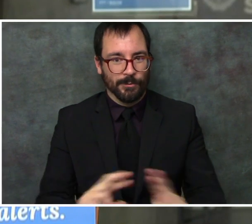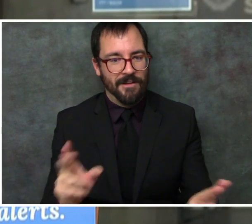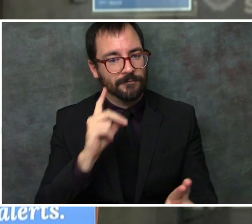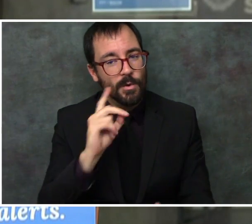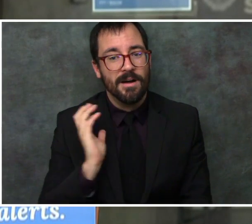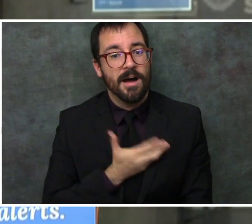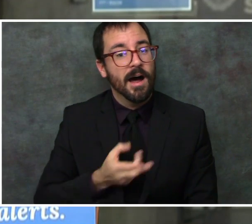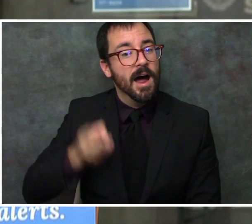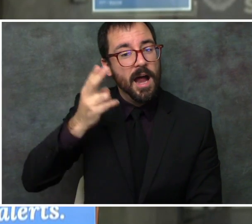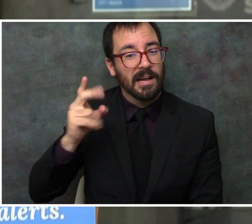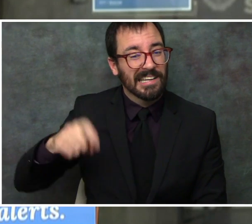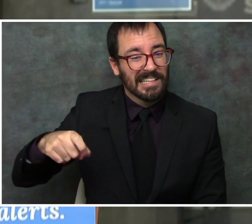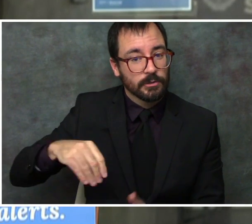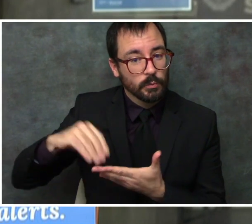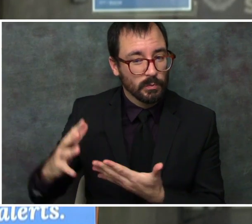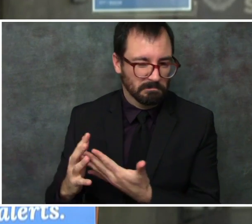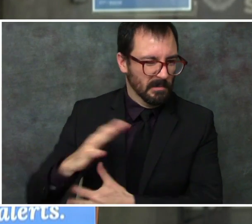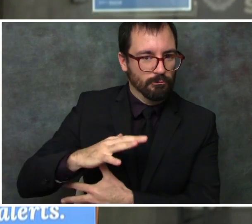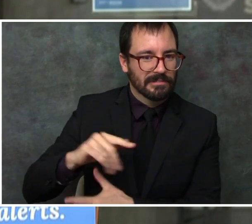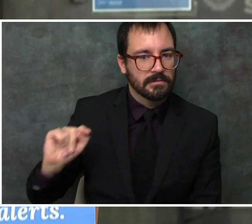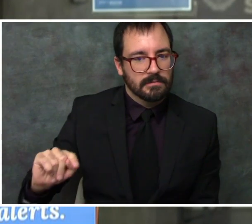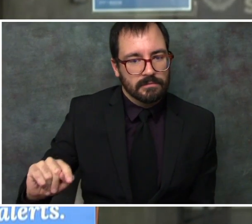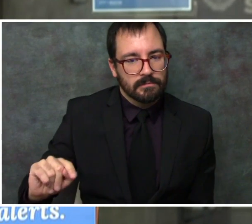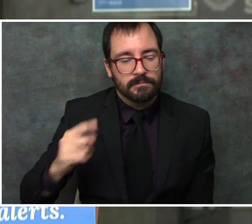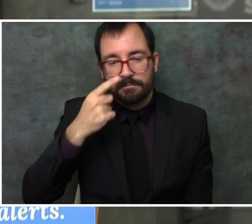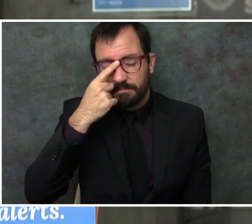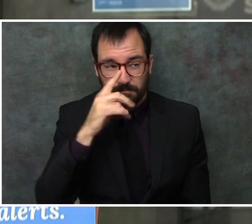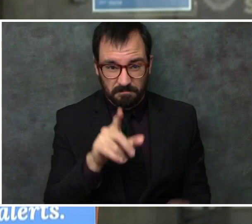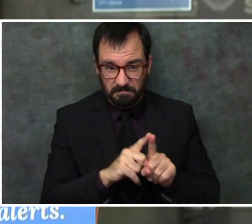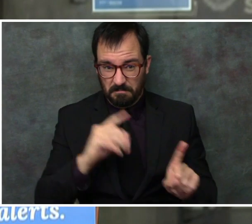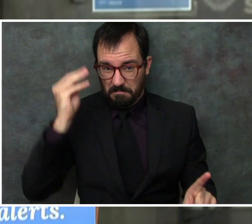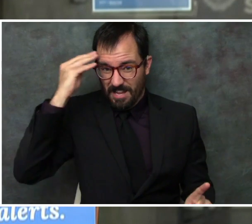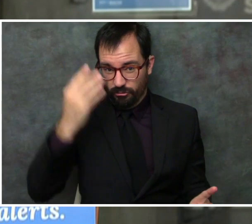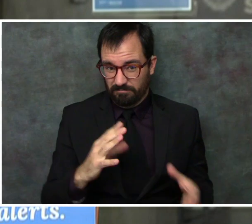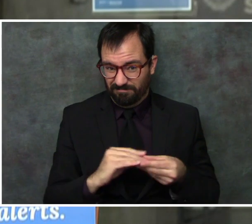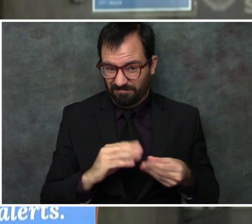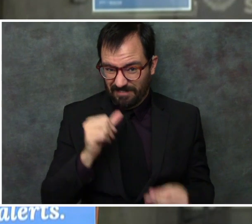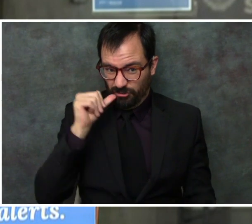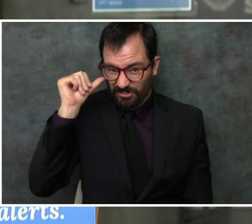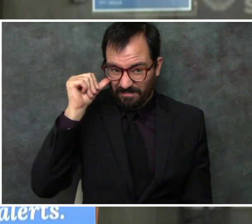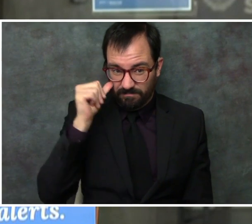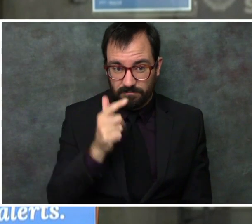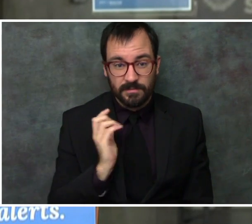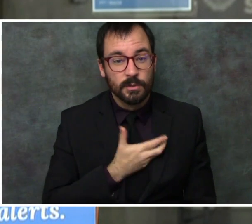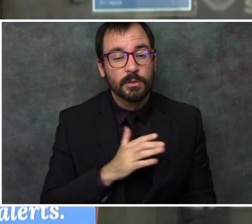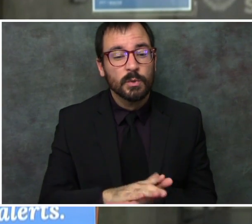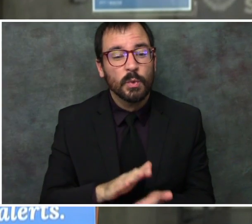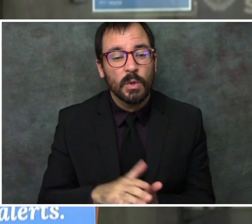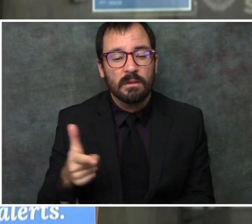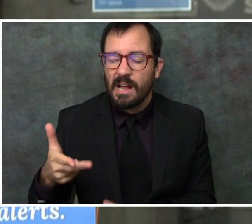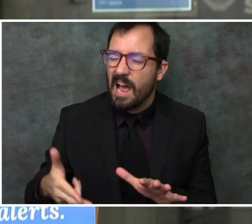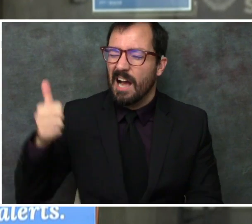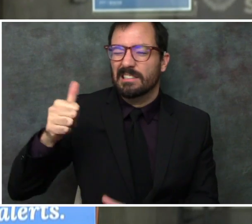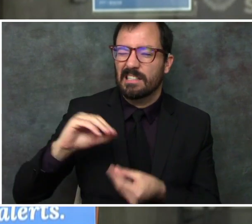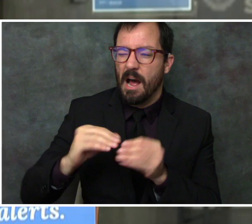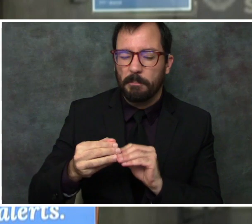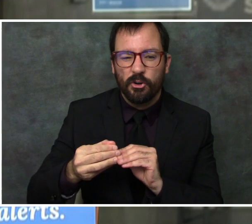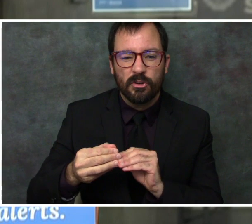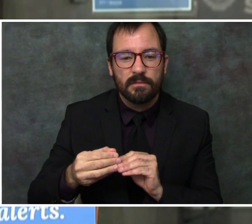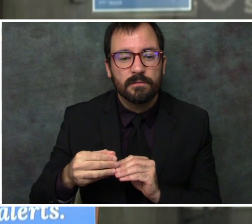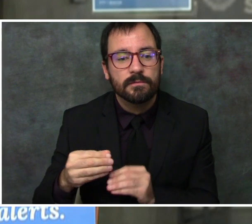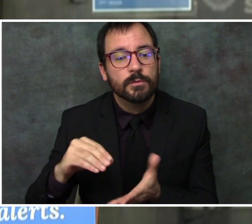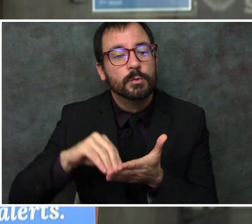As the mayor mentioned yesterday, our schools with the highest amount of students had 50 students attending in